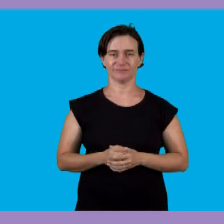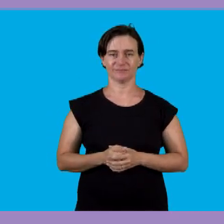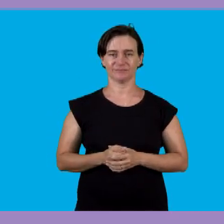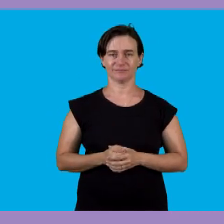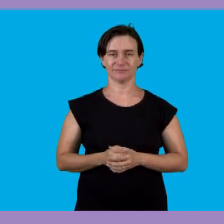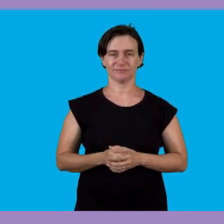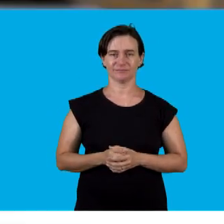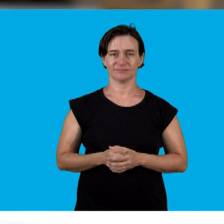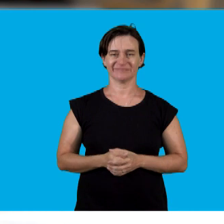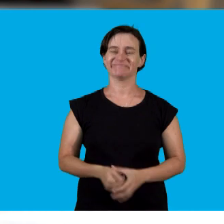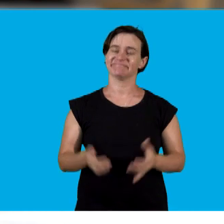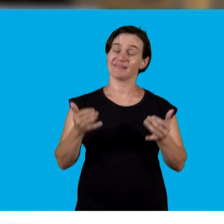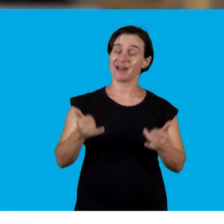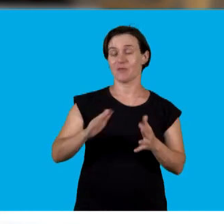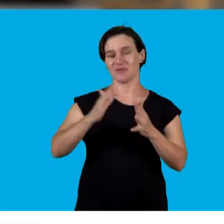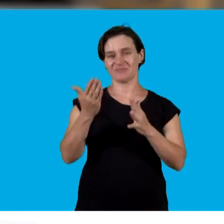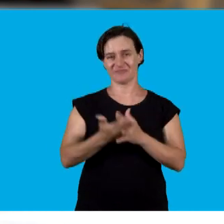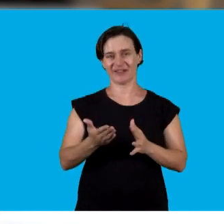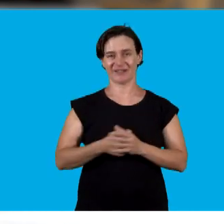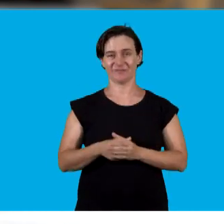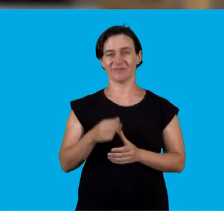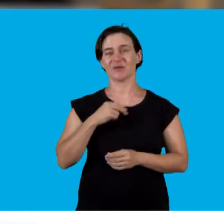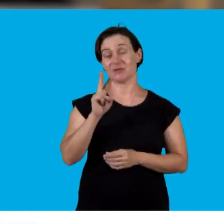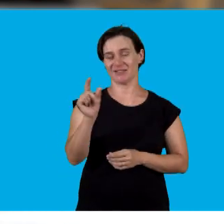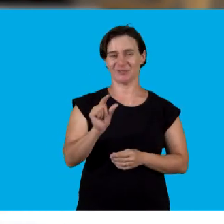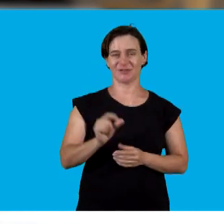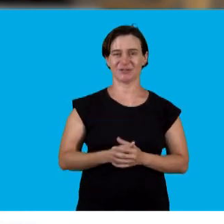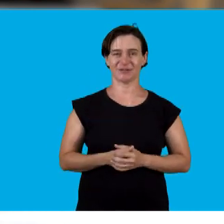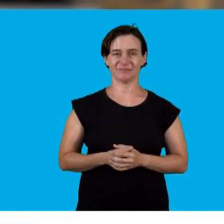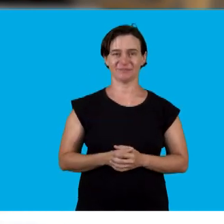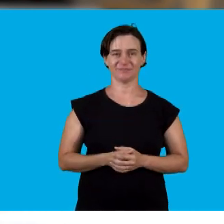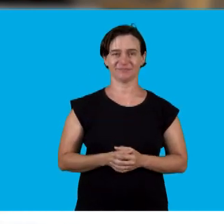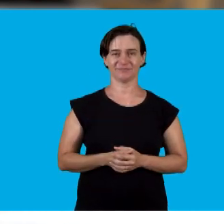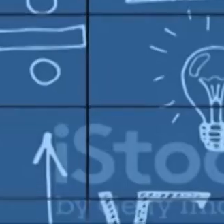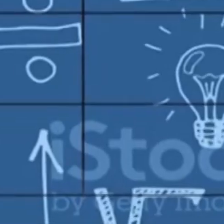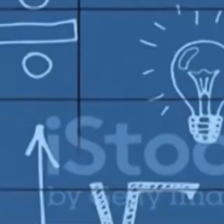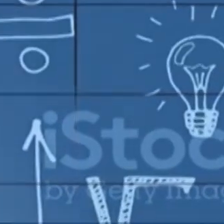third term. Let's quickly go to an ad break and then we'll see you just now.